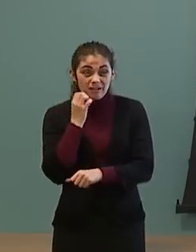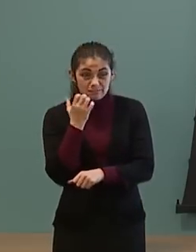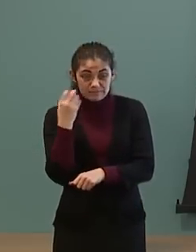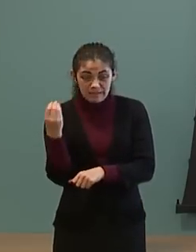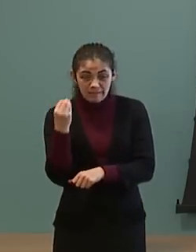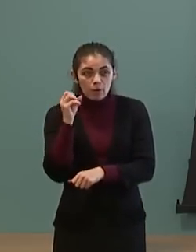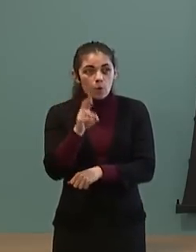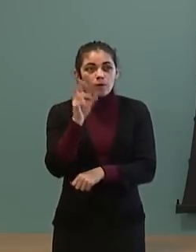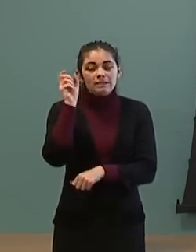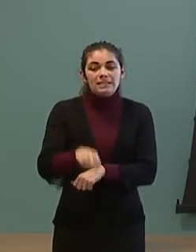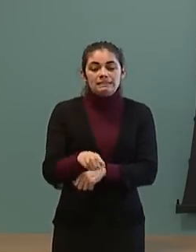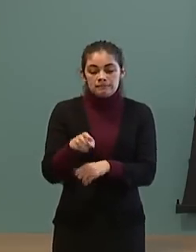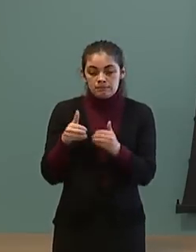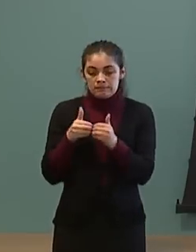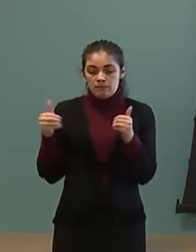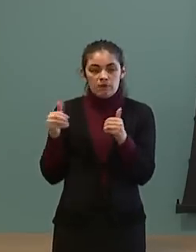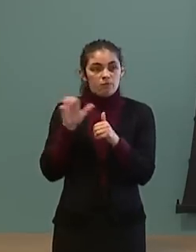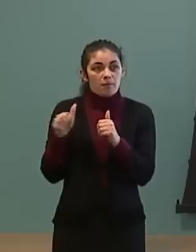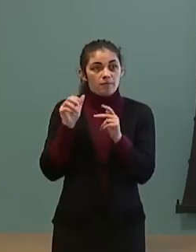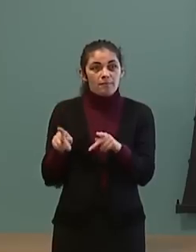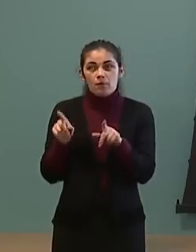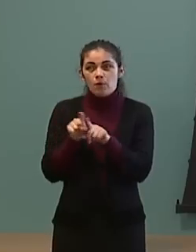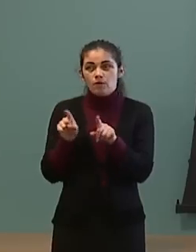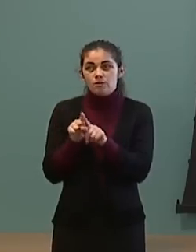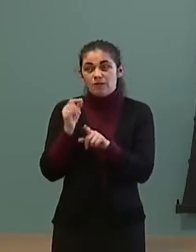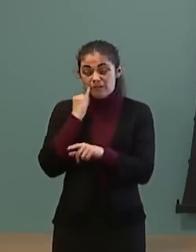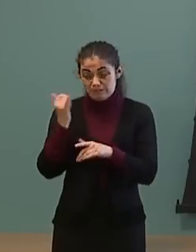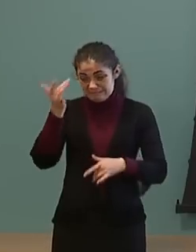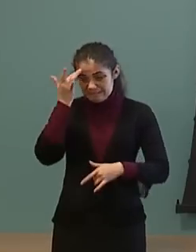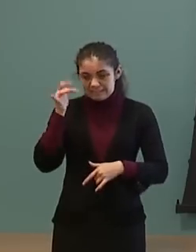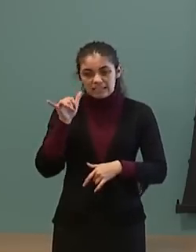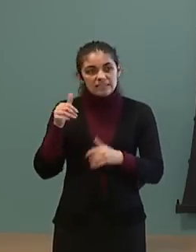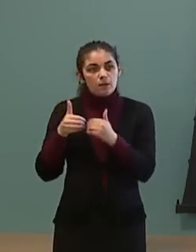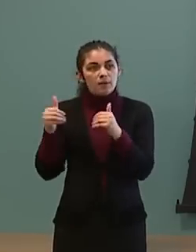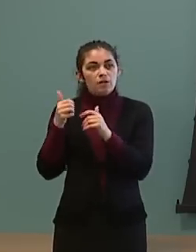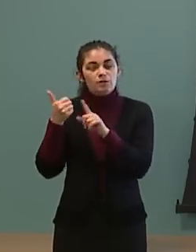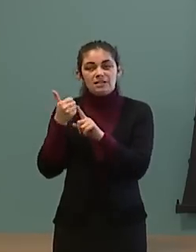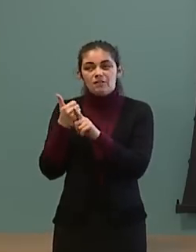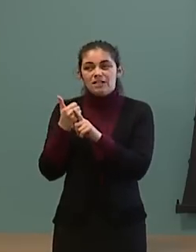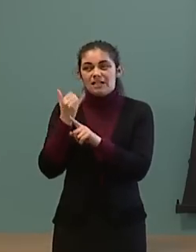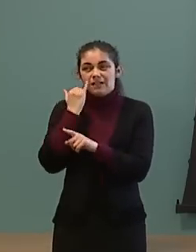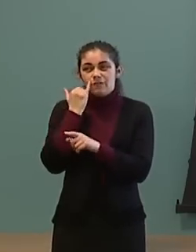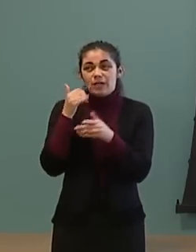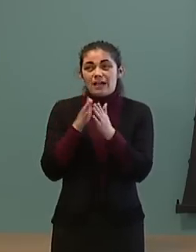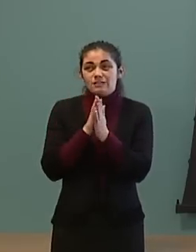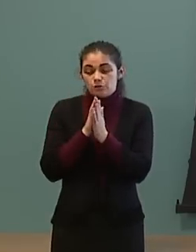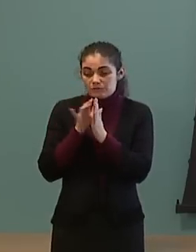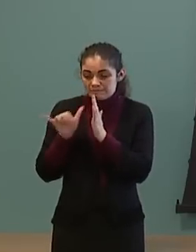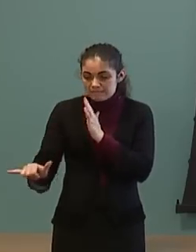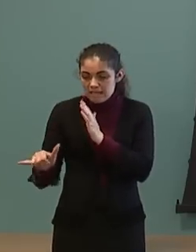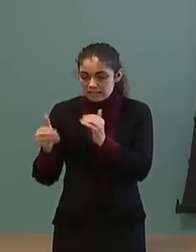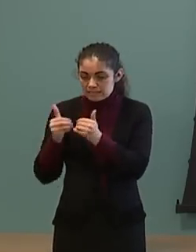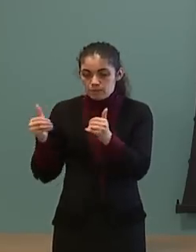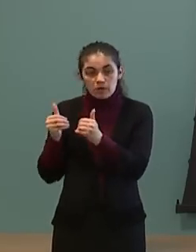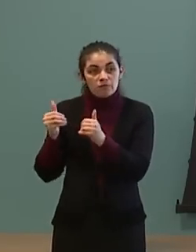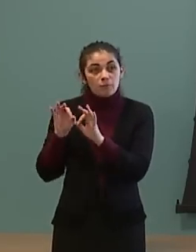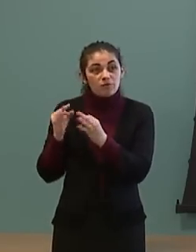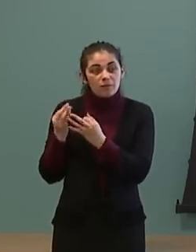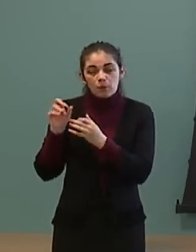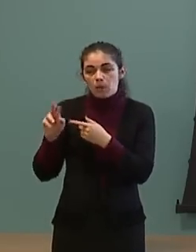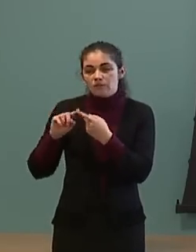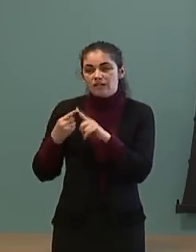We need you to isolate yourself at home if you're sick. We need you to quarantine if we've asked you to quarantine unless you have